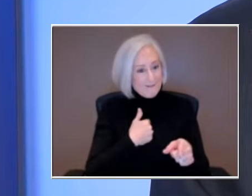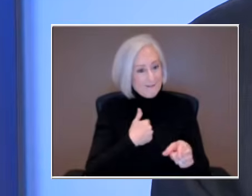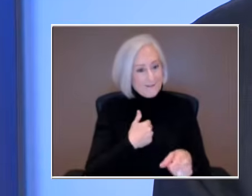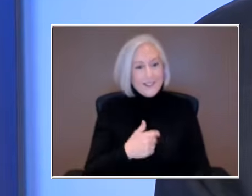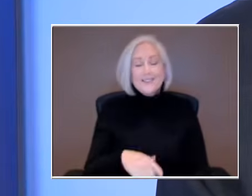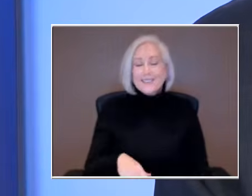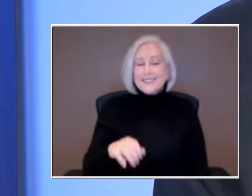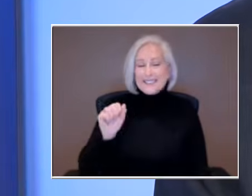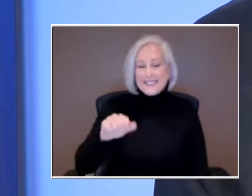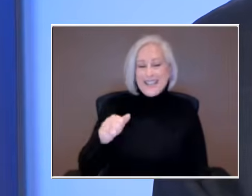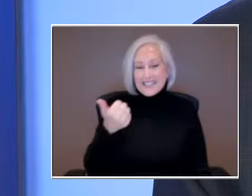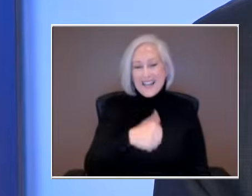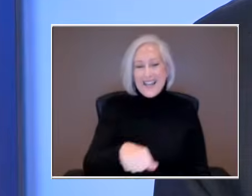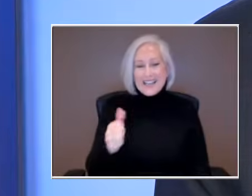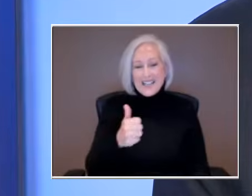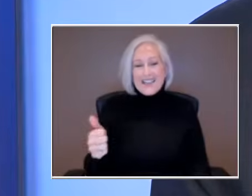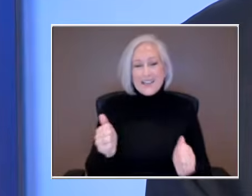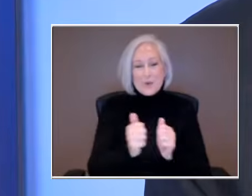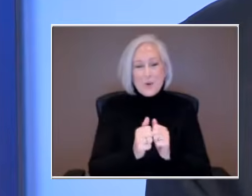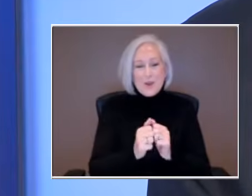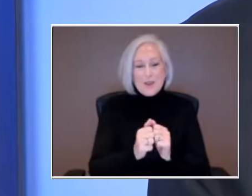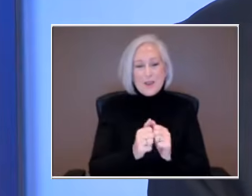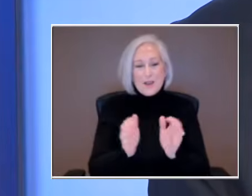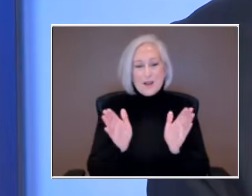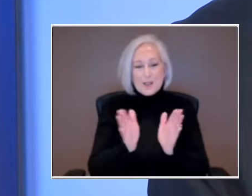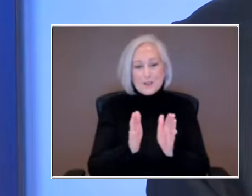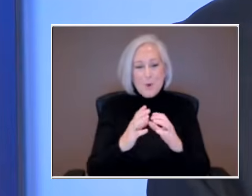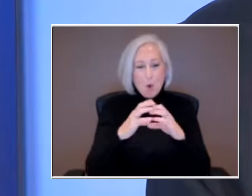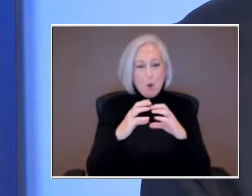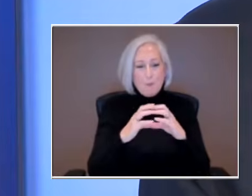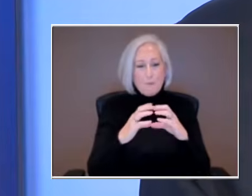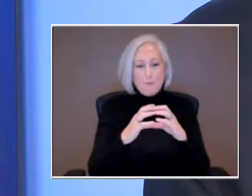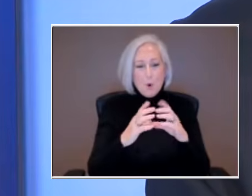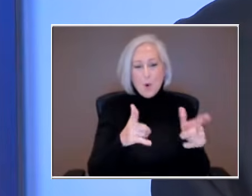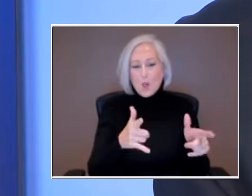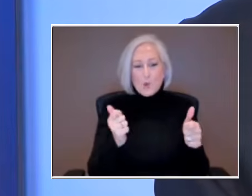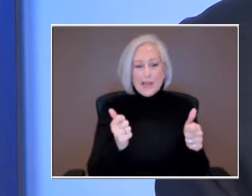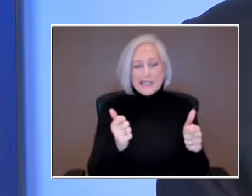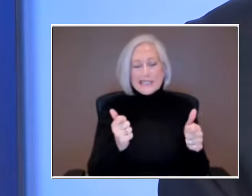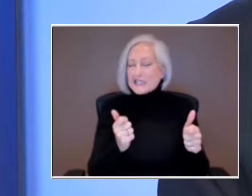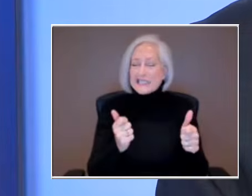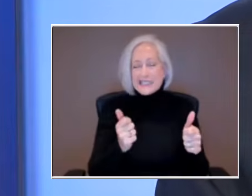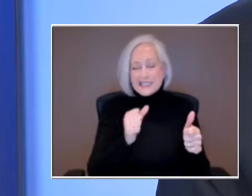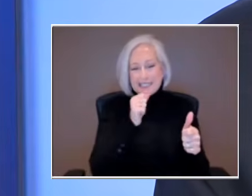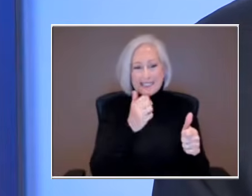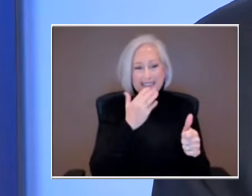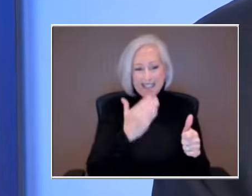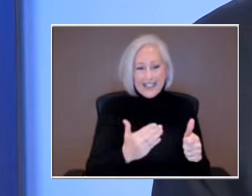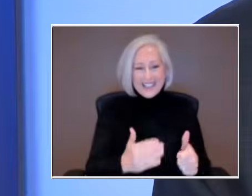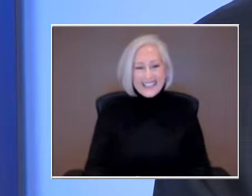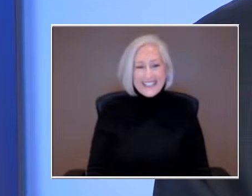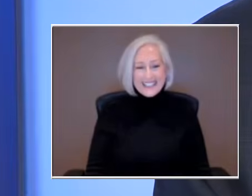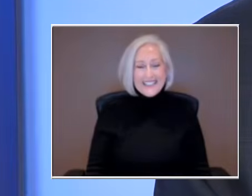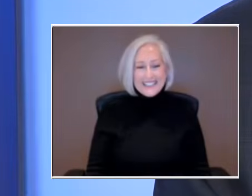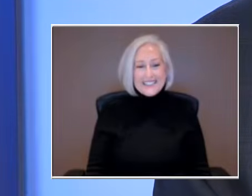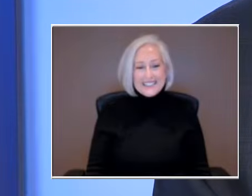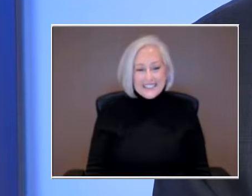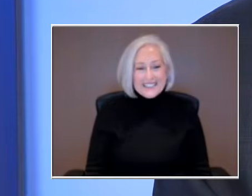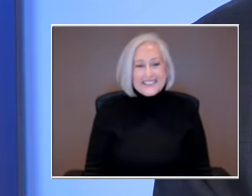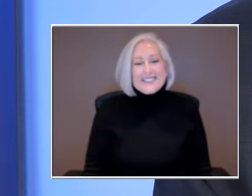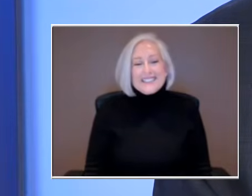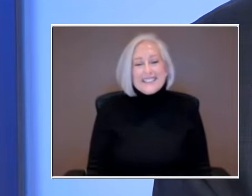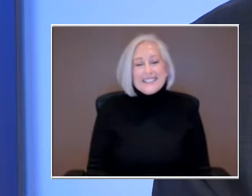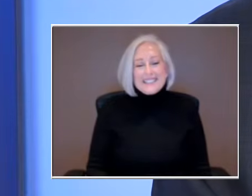Anything with a small ball that's moving quickly. It probably didn't go as well. You talked to some of my high school friends about